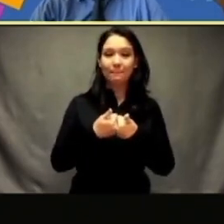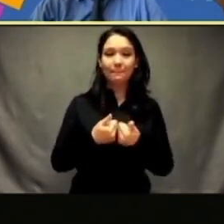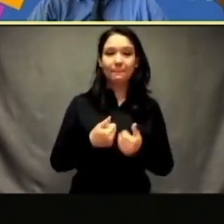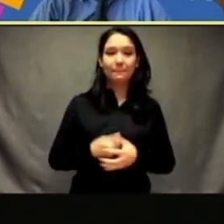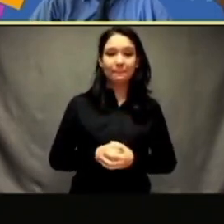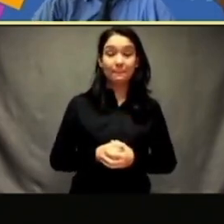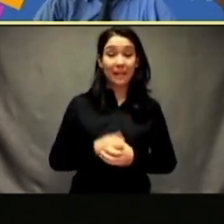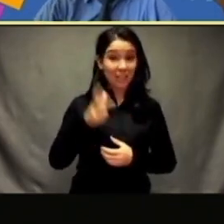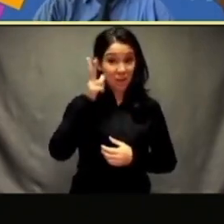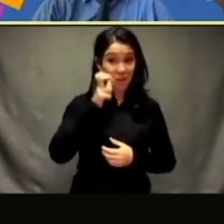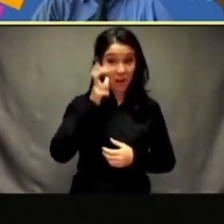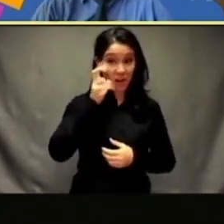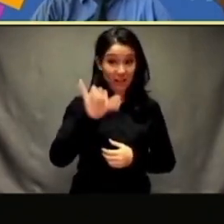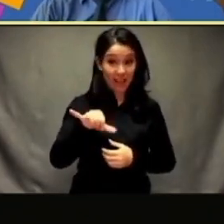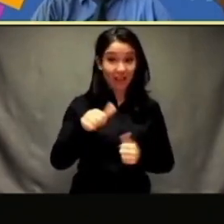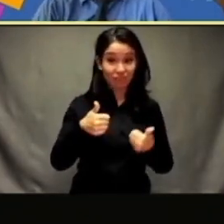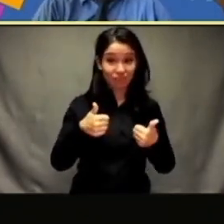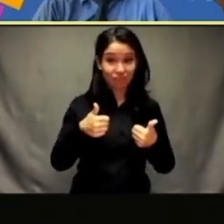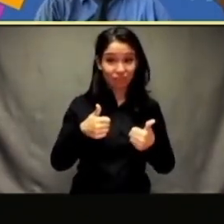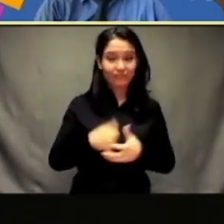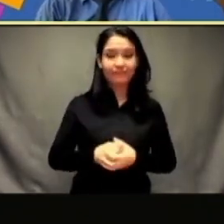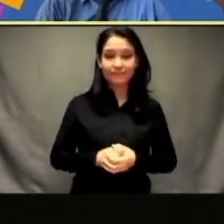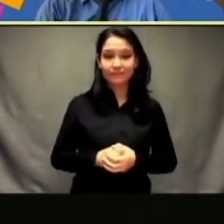Can everybody hear that?